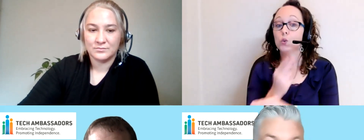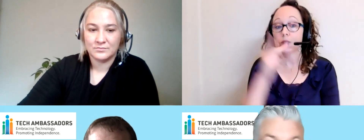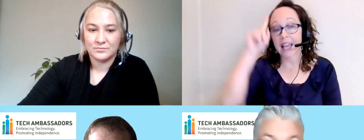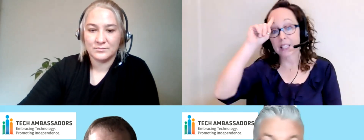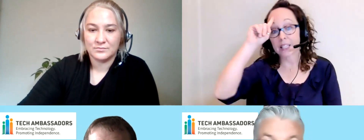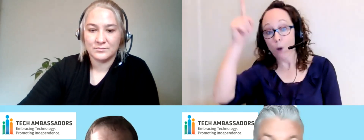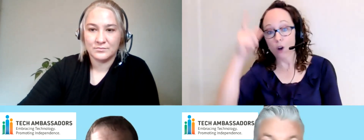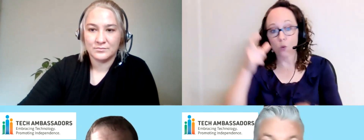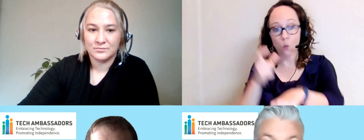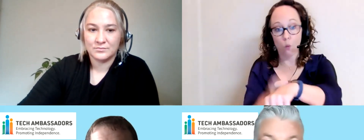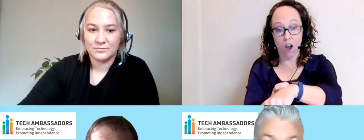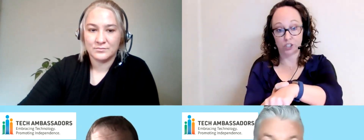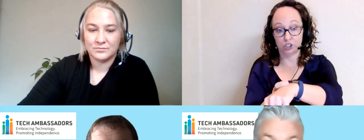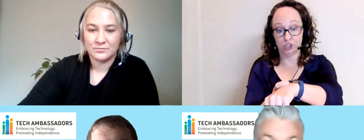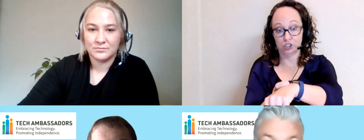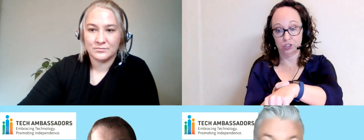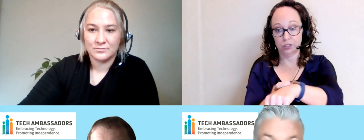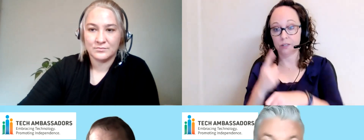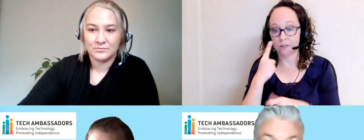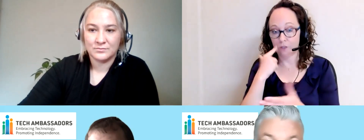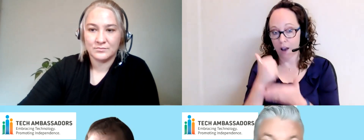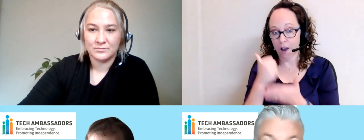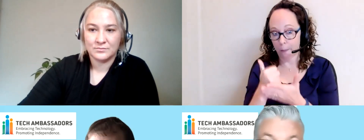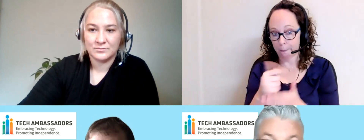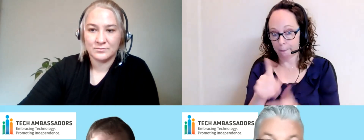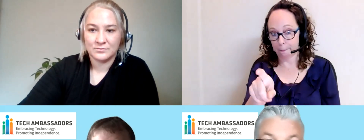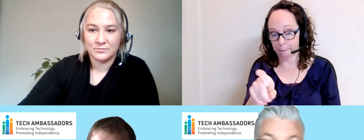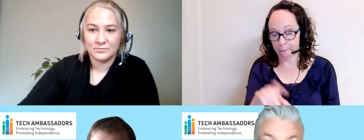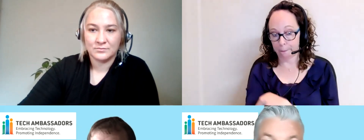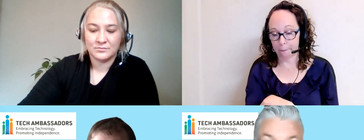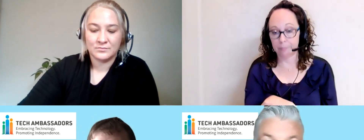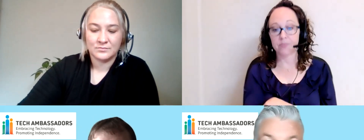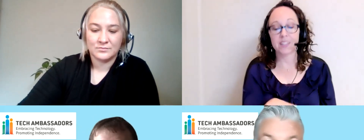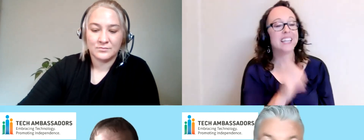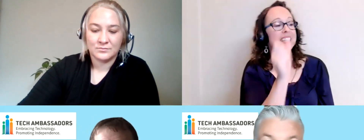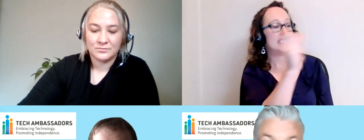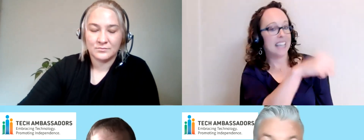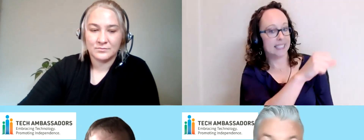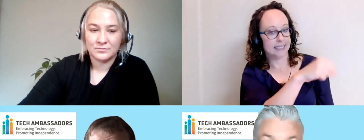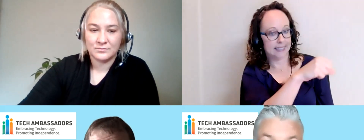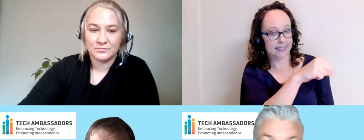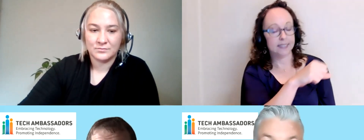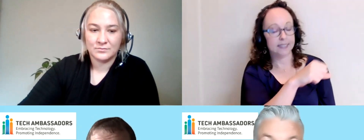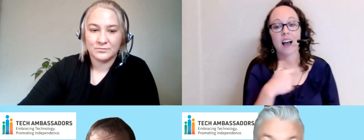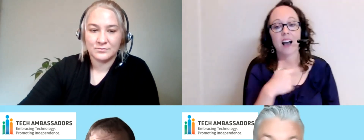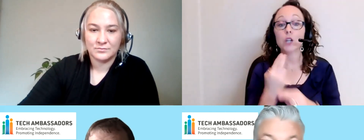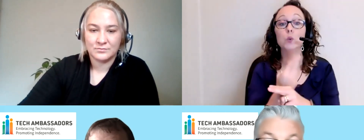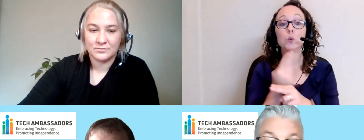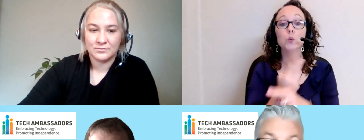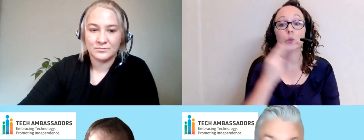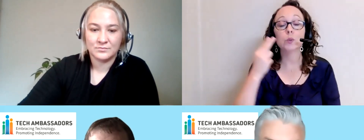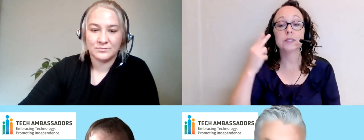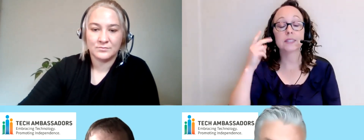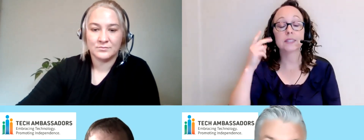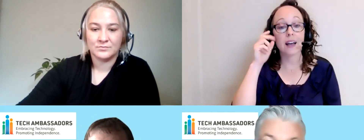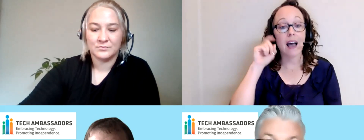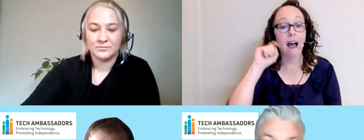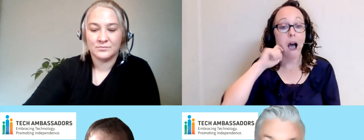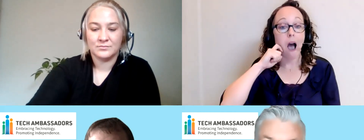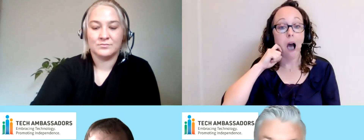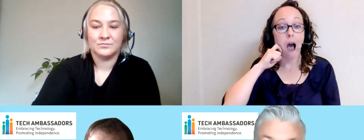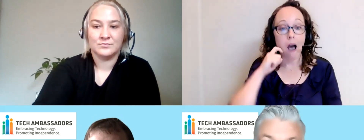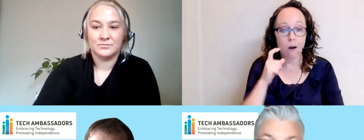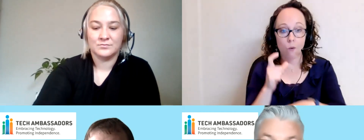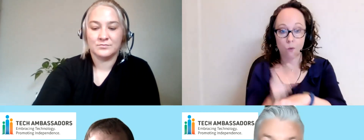experience? Yes, I have actually been using a Apple Watch